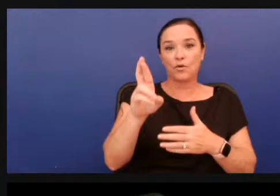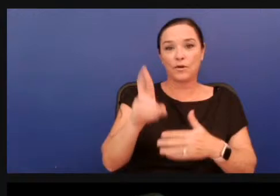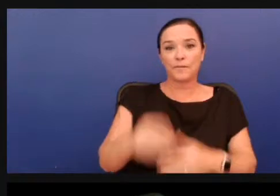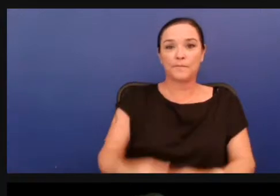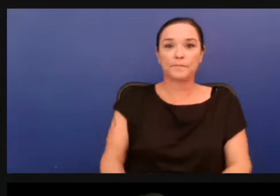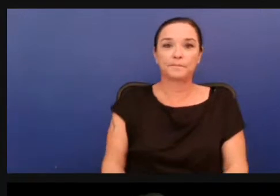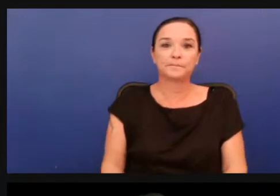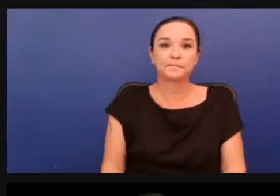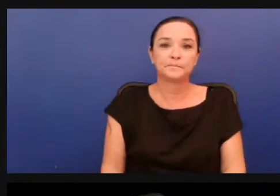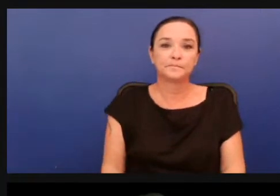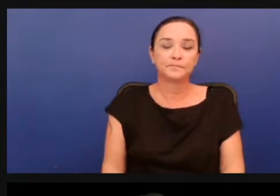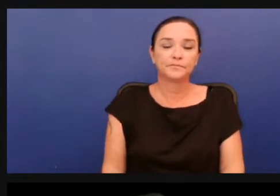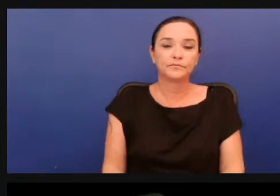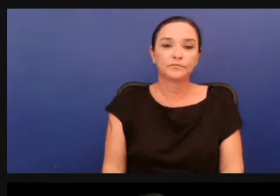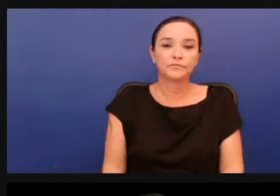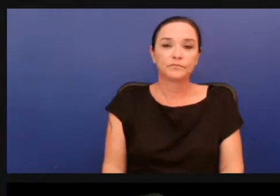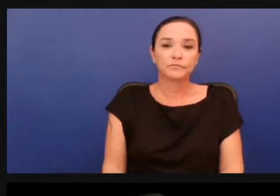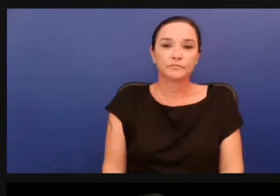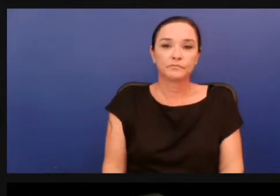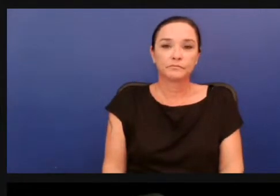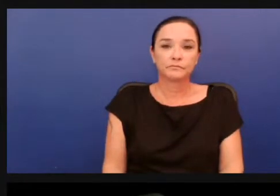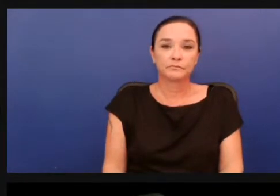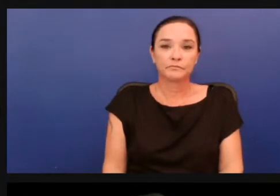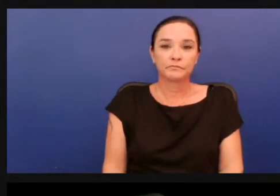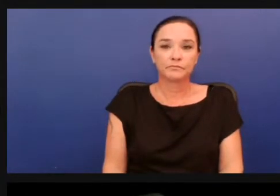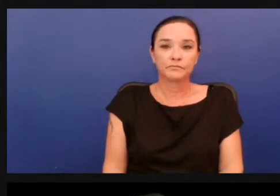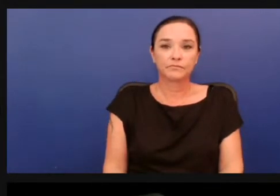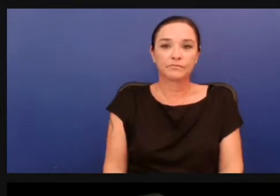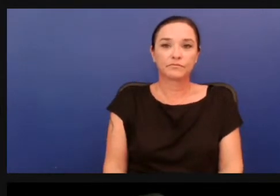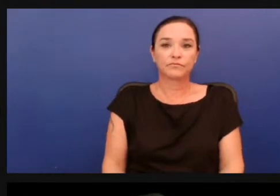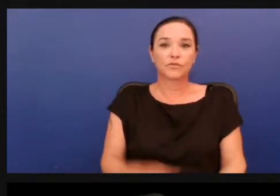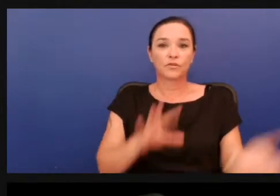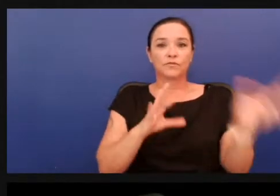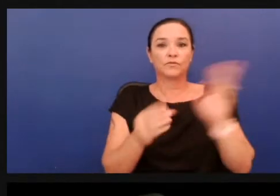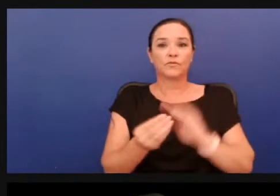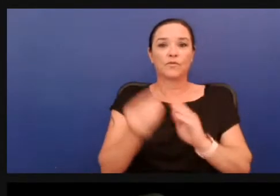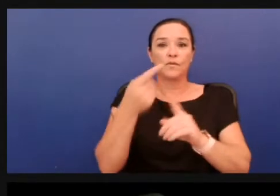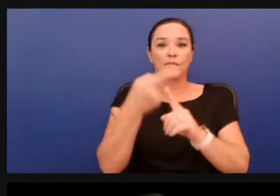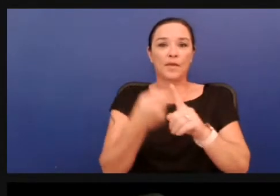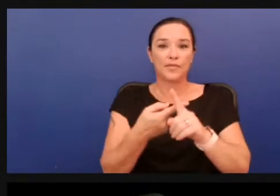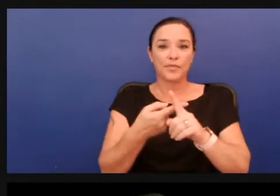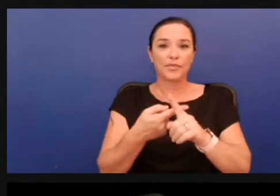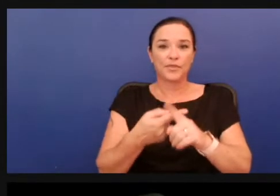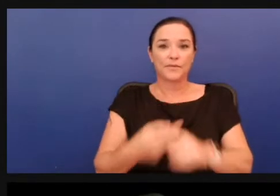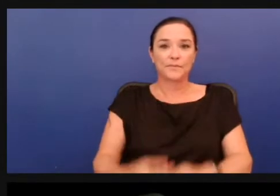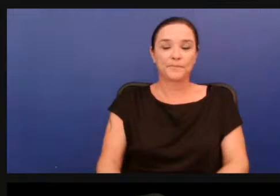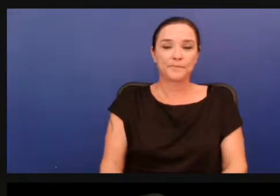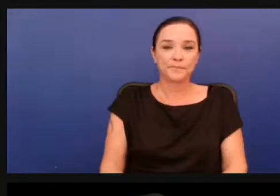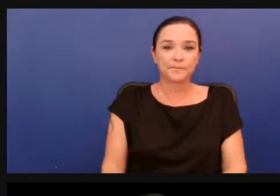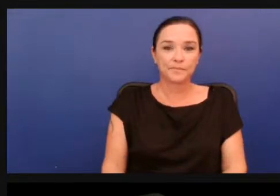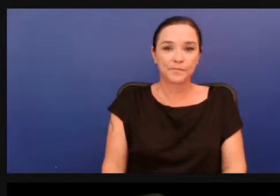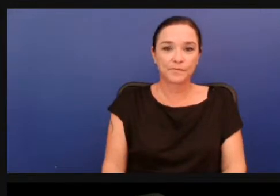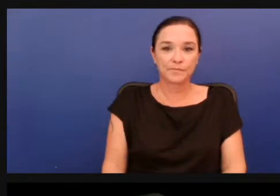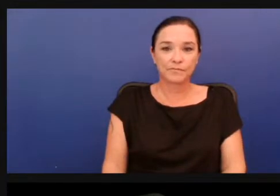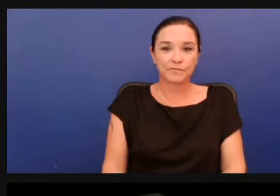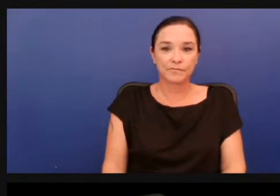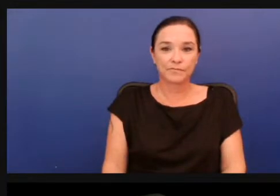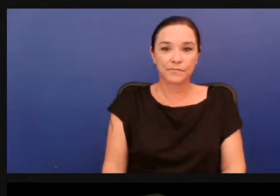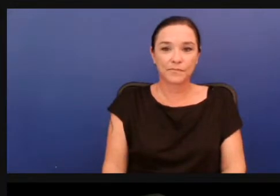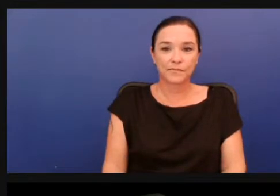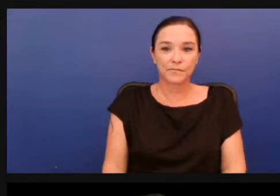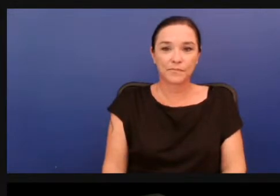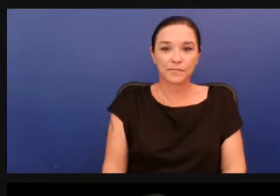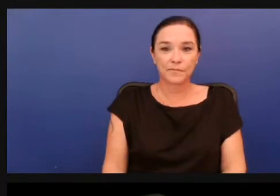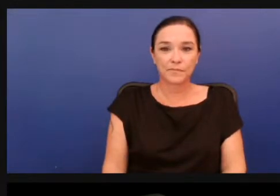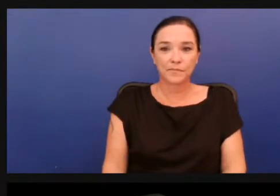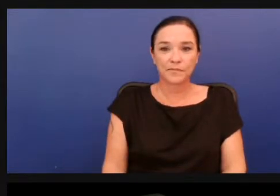it here of all month. And them staging and beginning to work on this facility. And it's going to take a while, so we just have